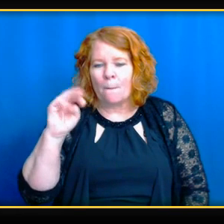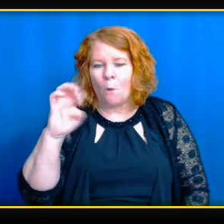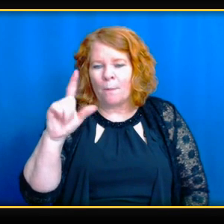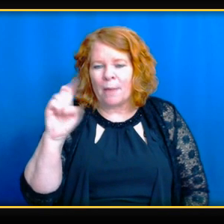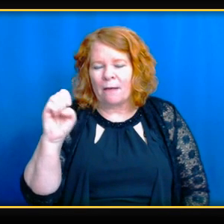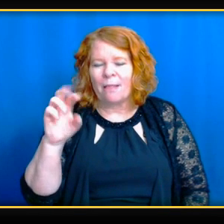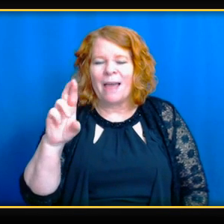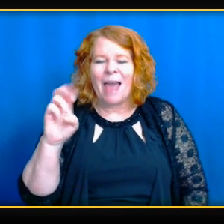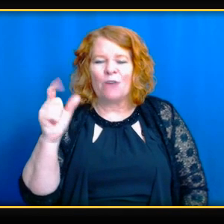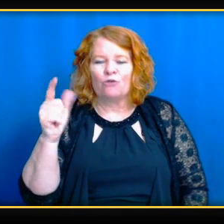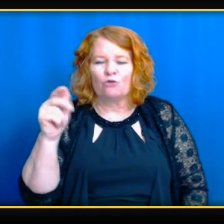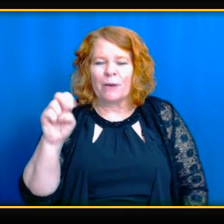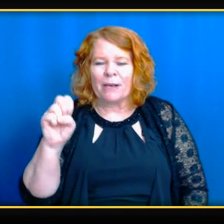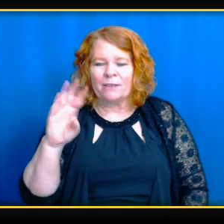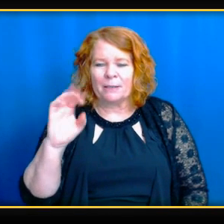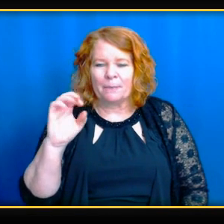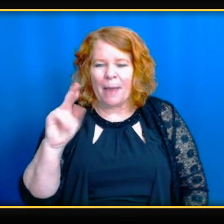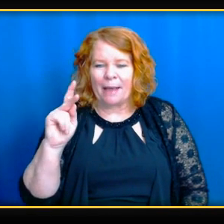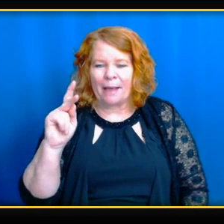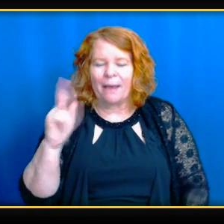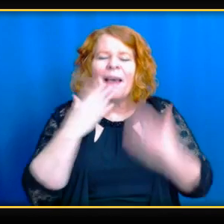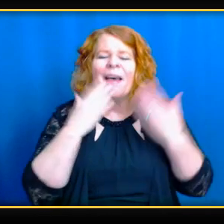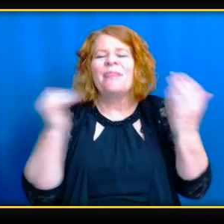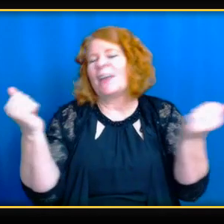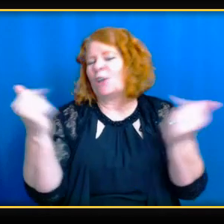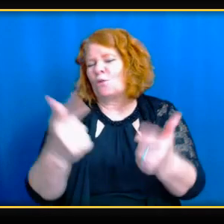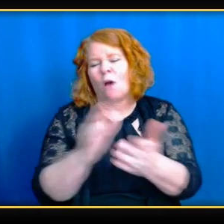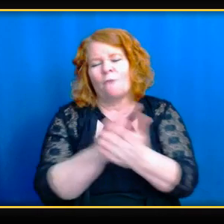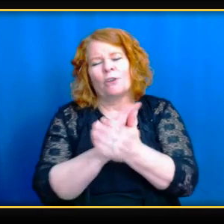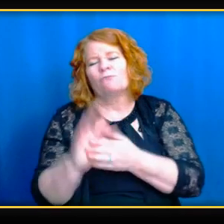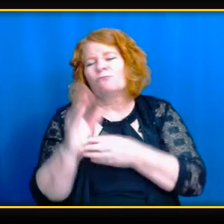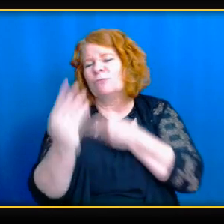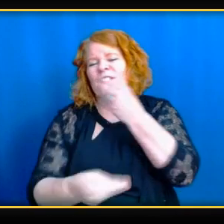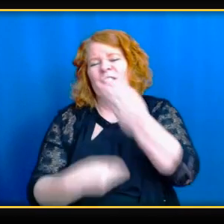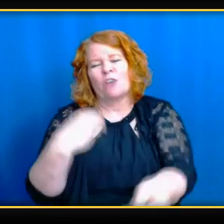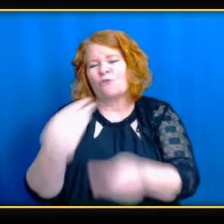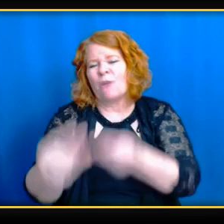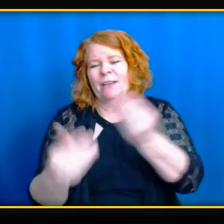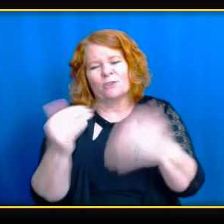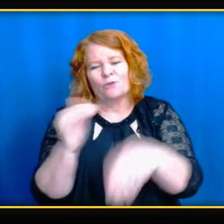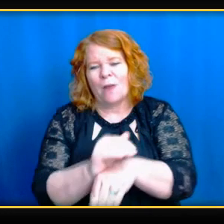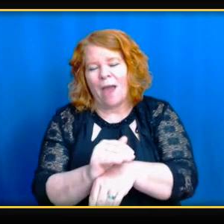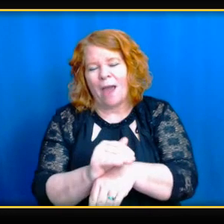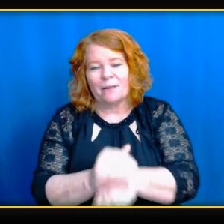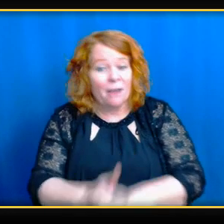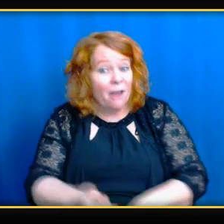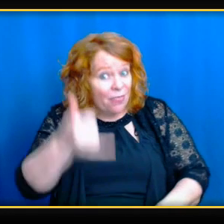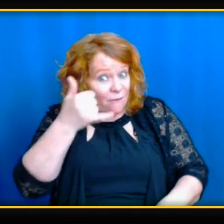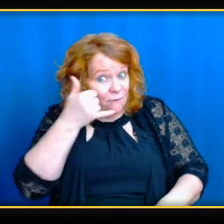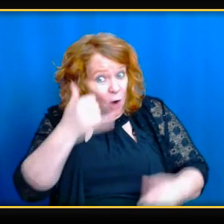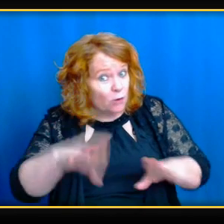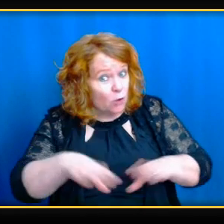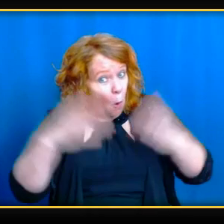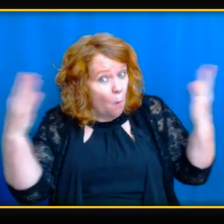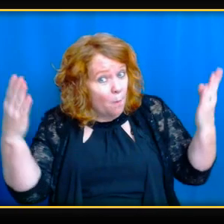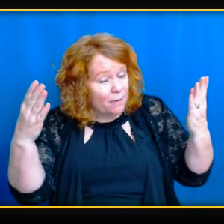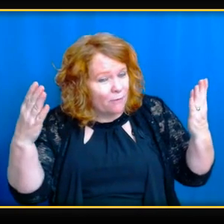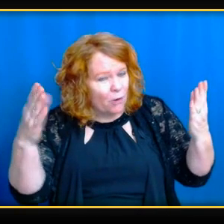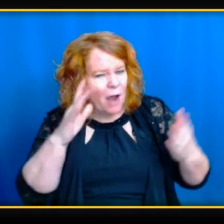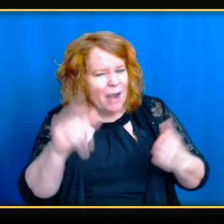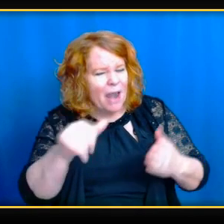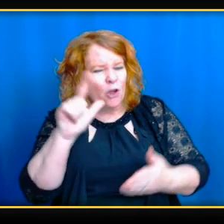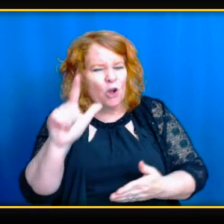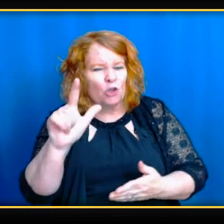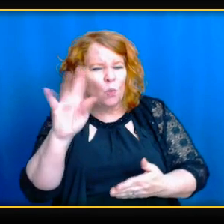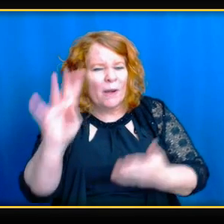you everyone for your incredible generosity tonight. The phone lines will remain open for another 24 hours to help us reach